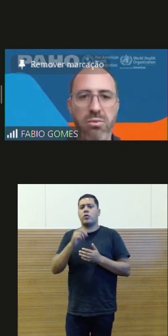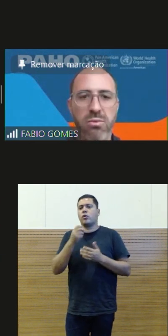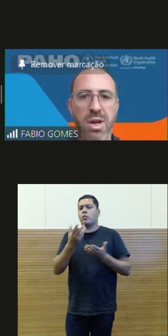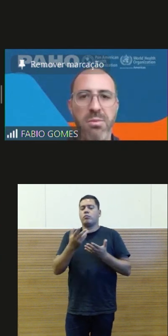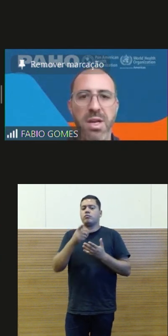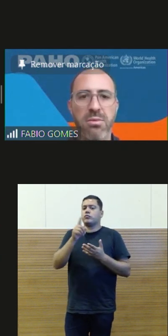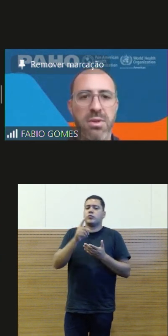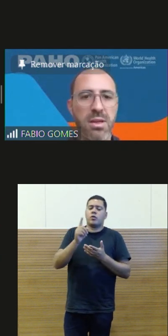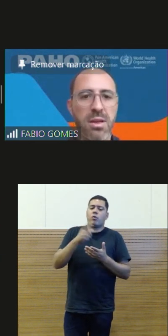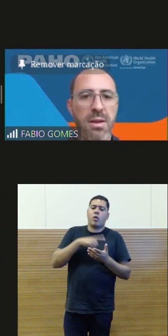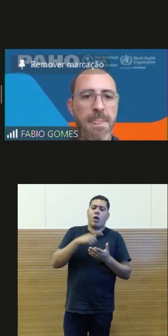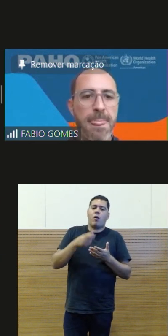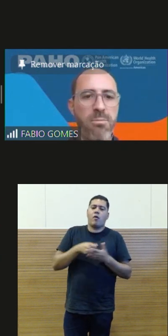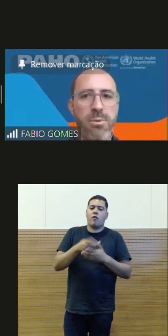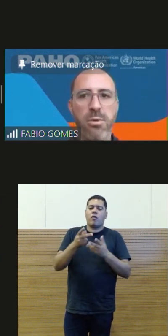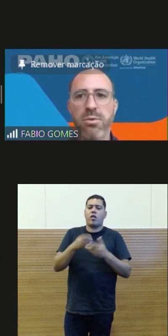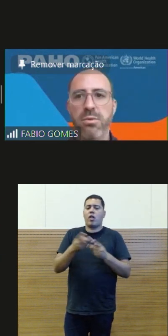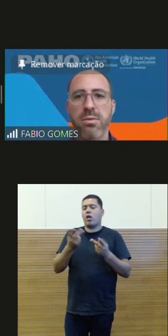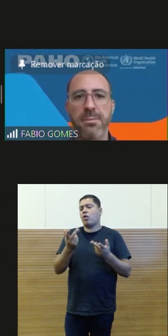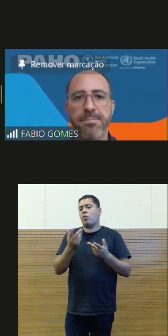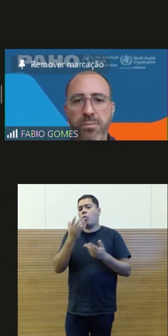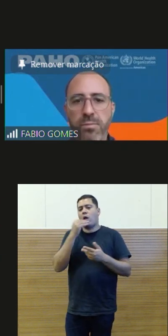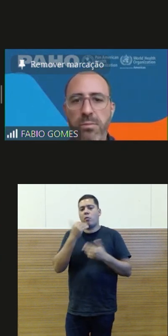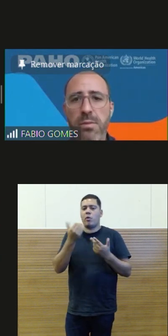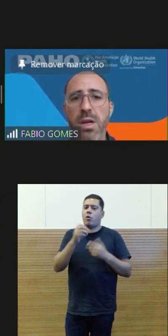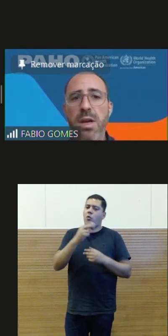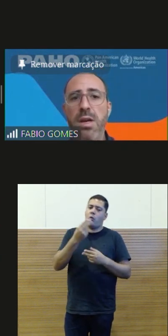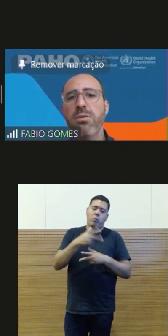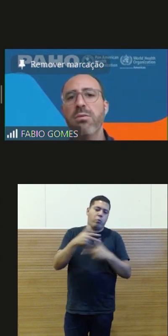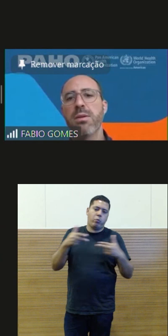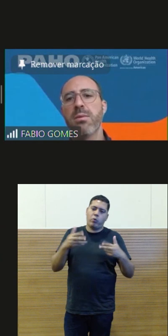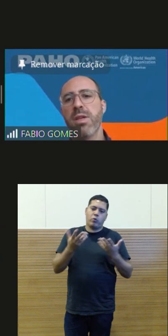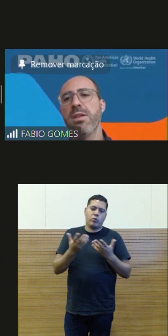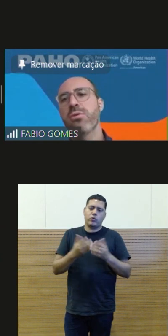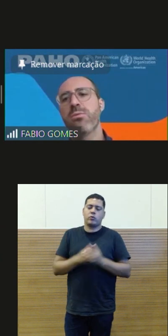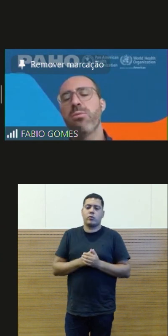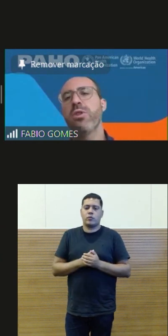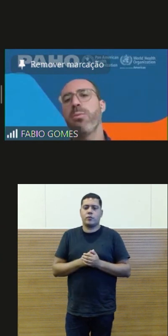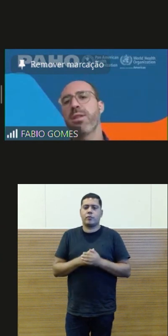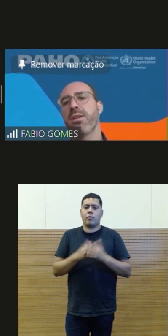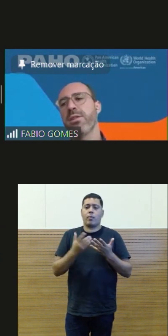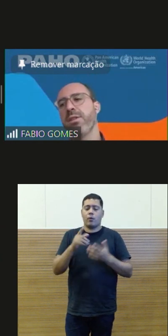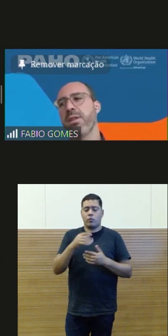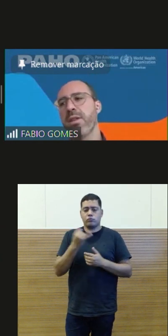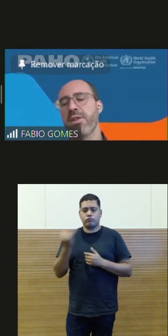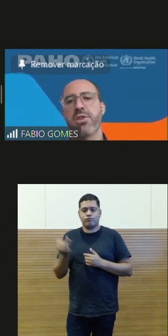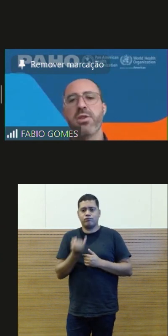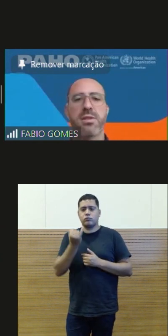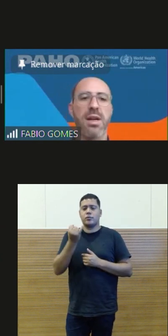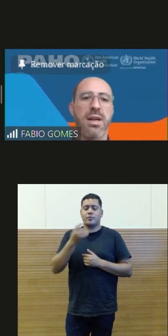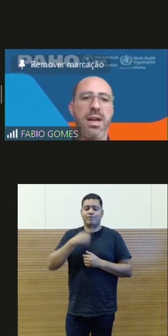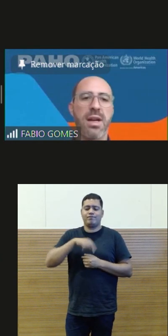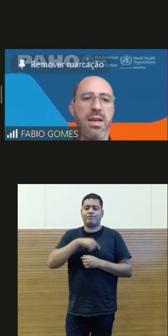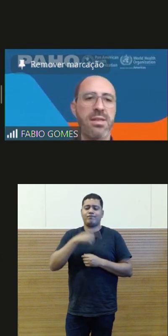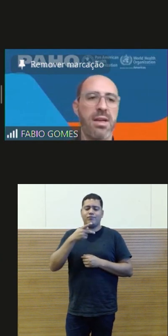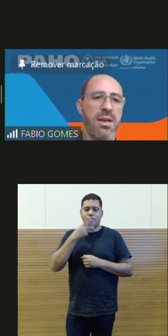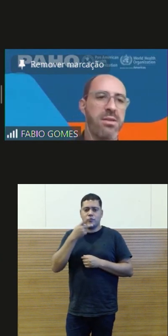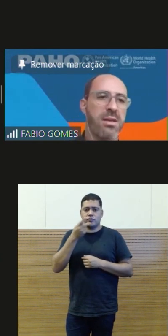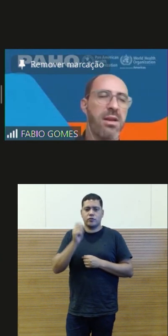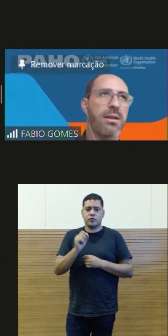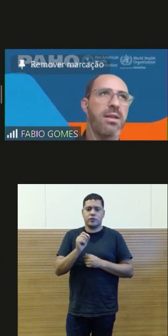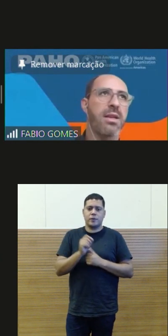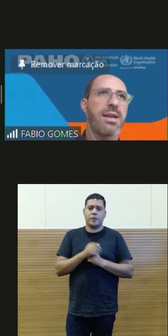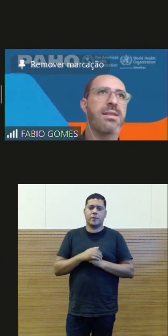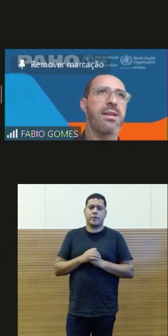So you're not selling a food nor a product anymore. So it